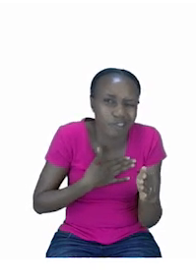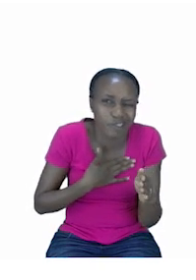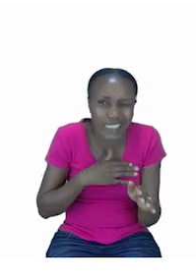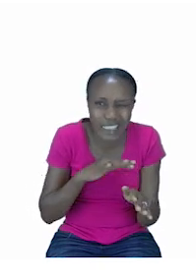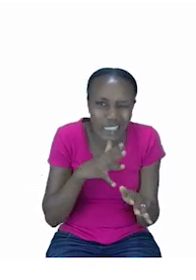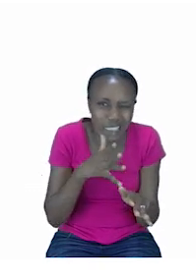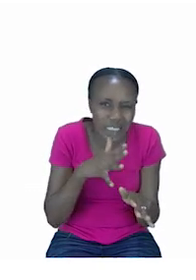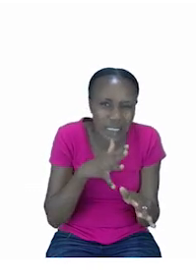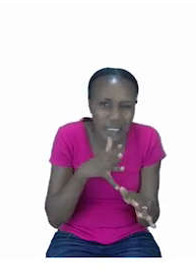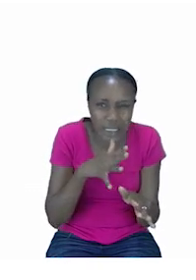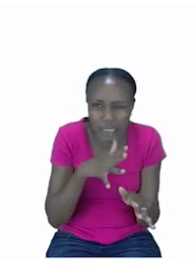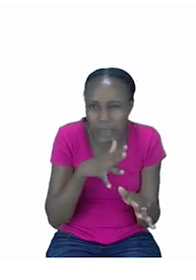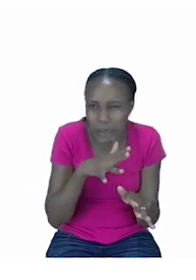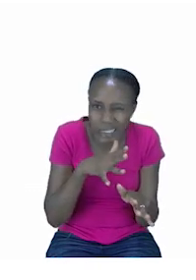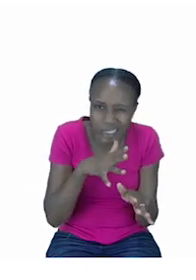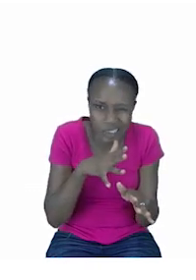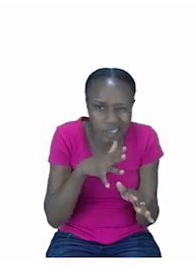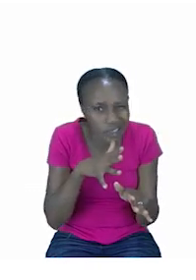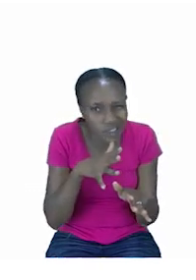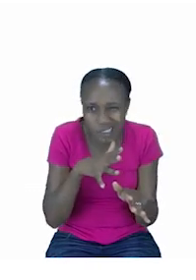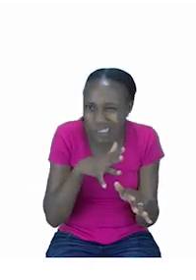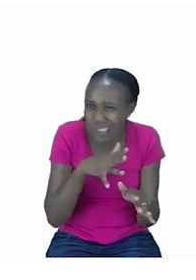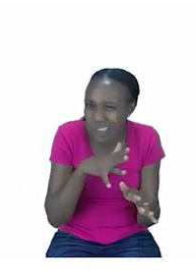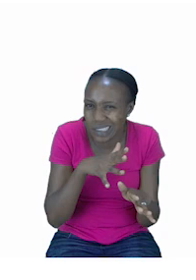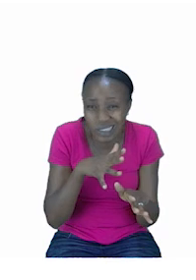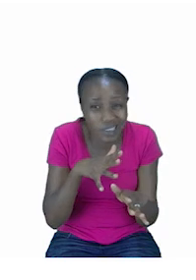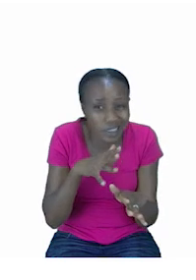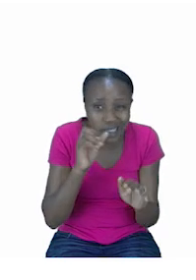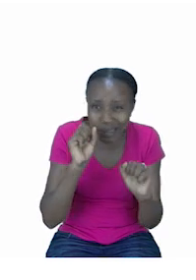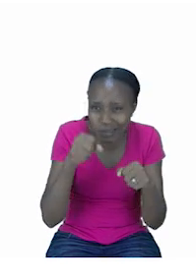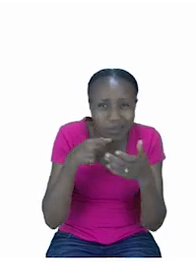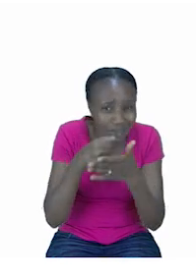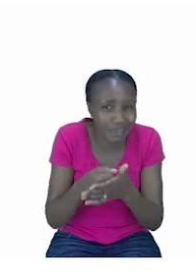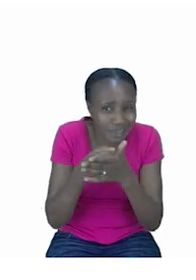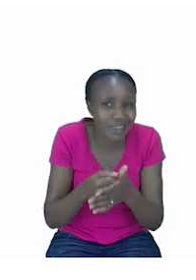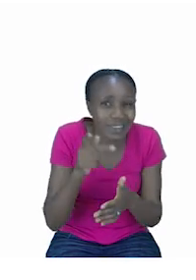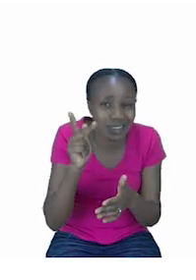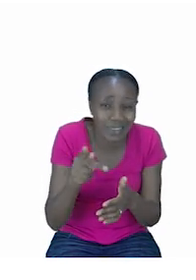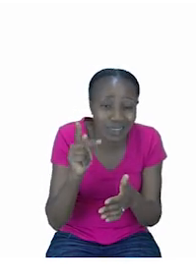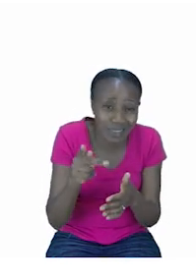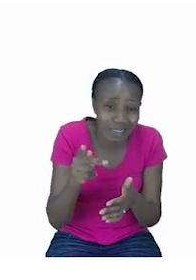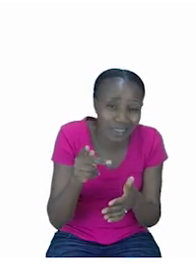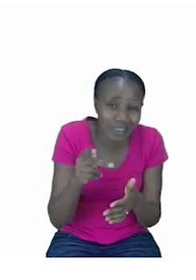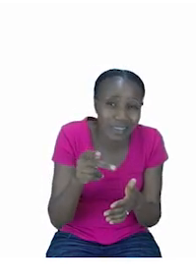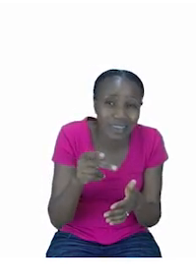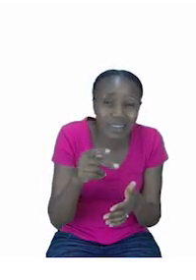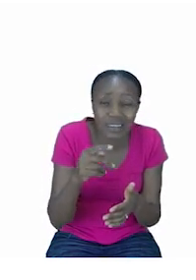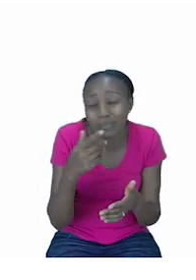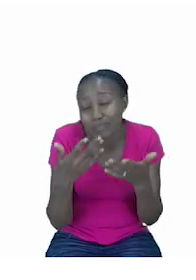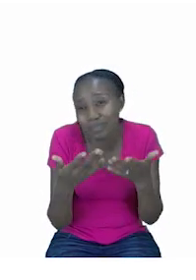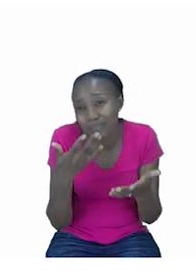alright, but there's some corners that we can see, or some loops that were not done, then that